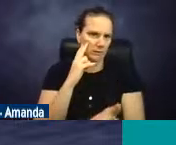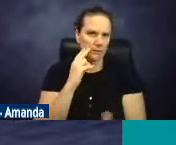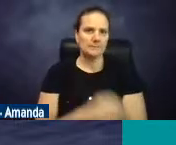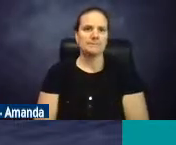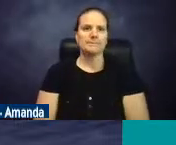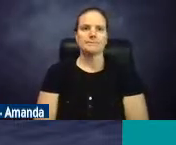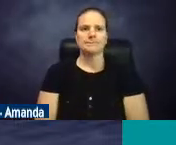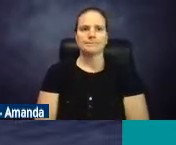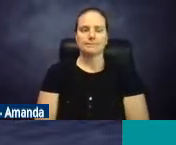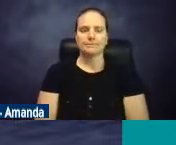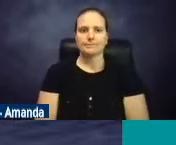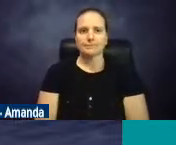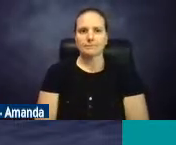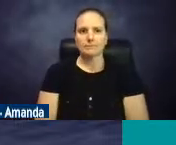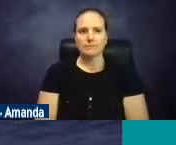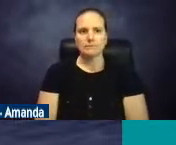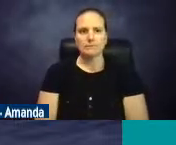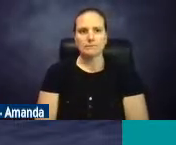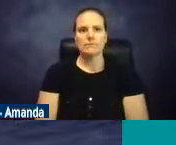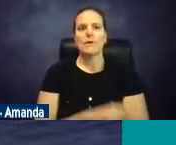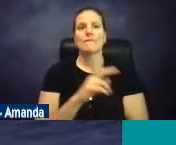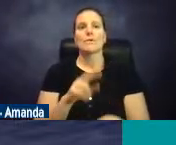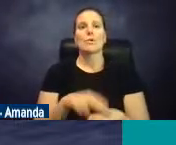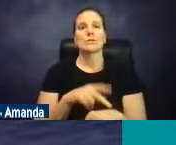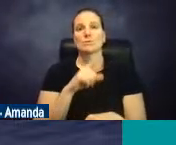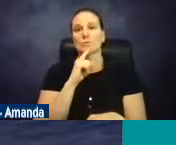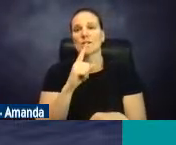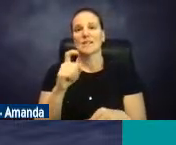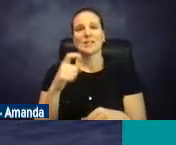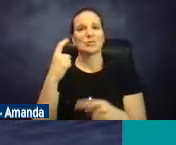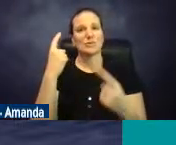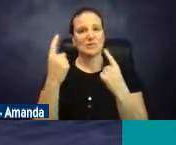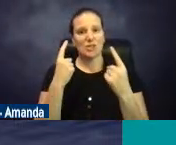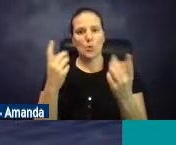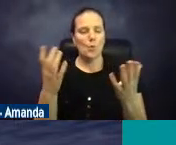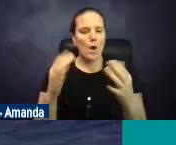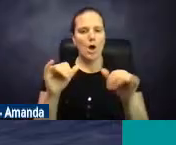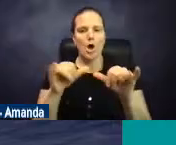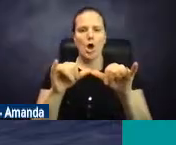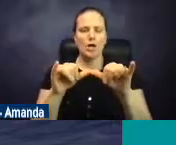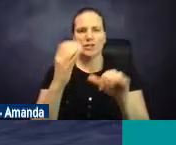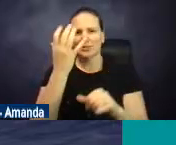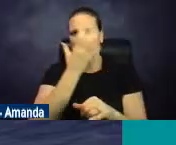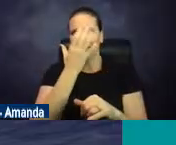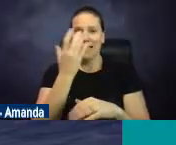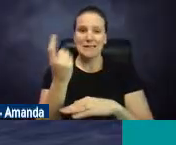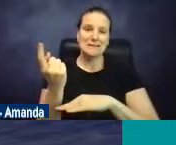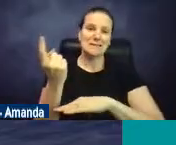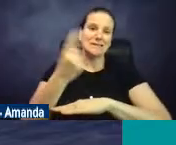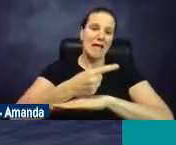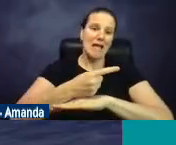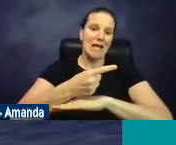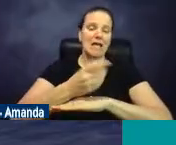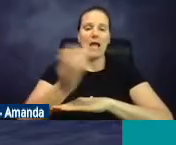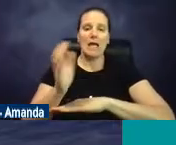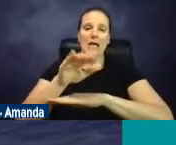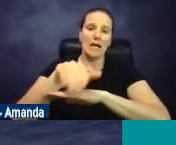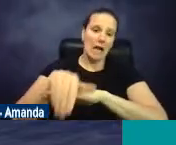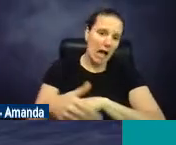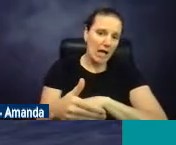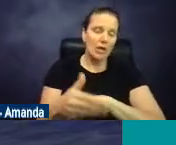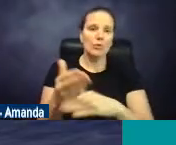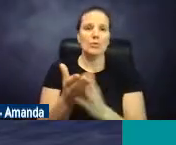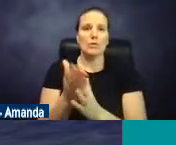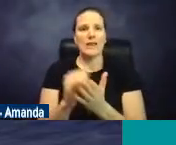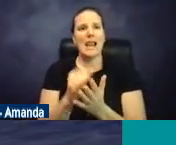And of course, we really need to consider what the architecture and aesthetics are day and night through the program area. A lot of that is